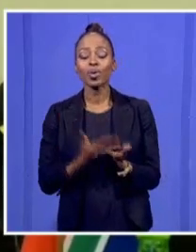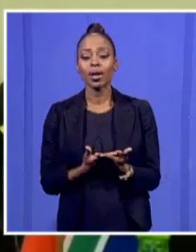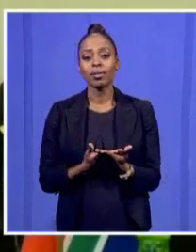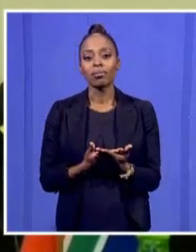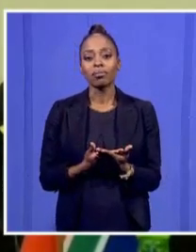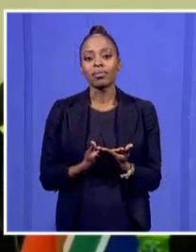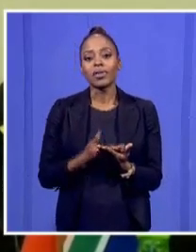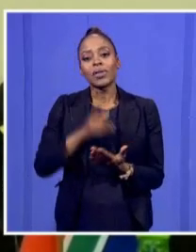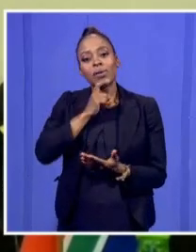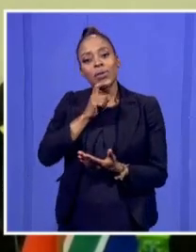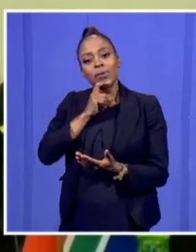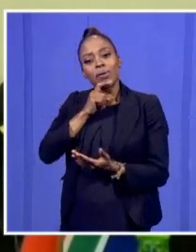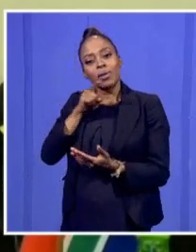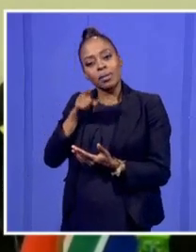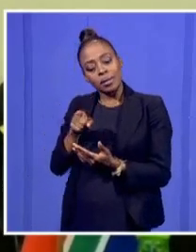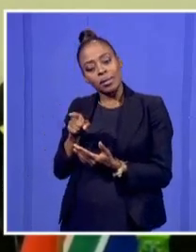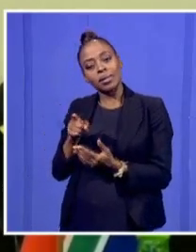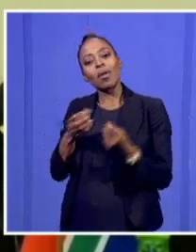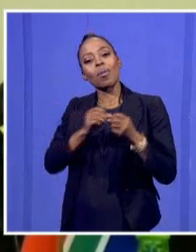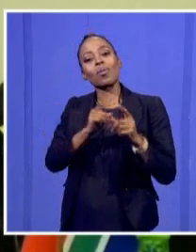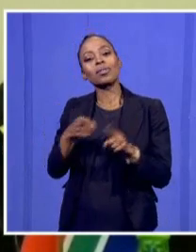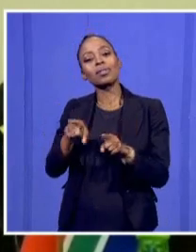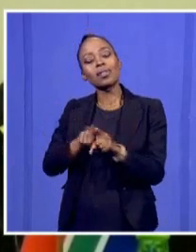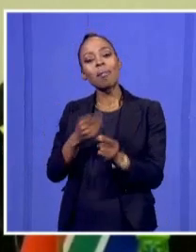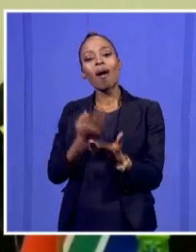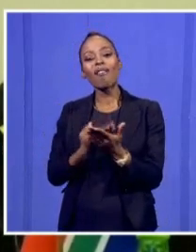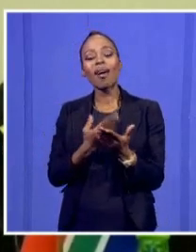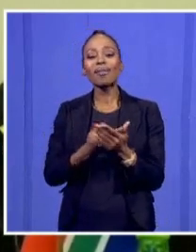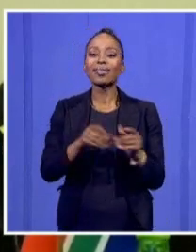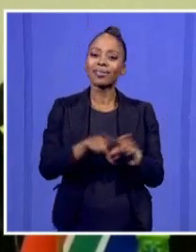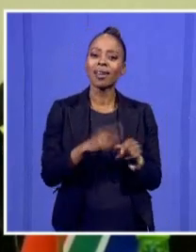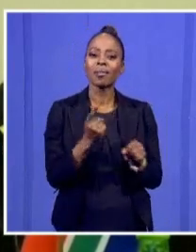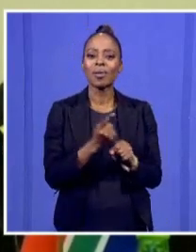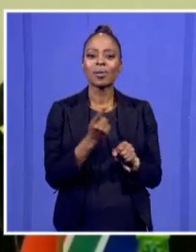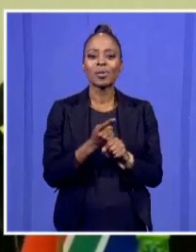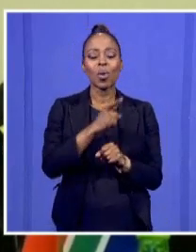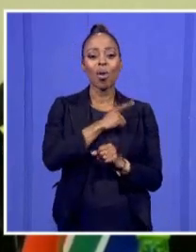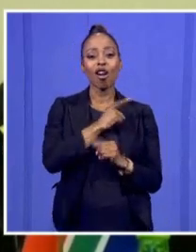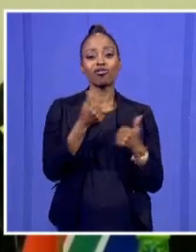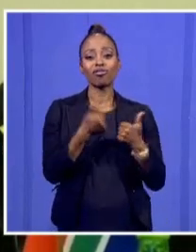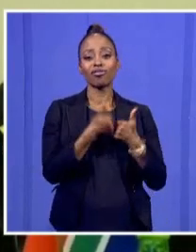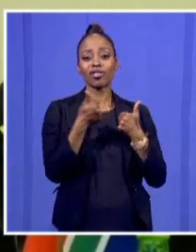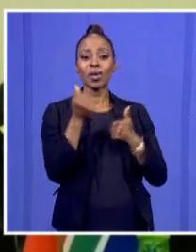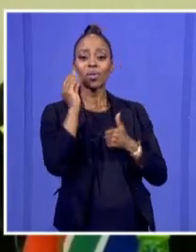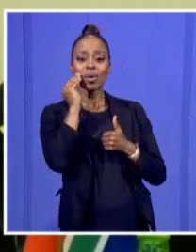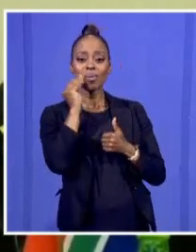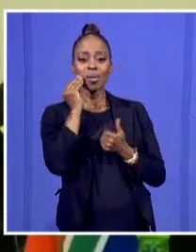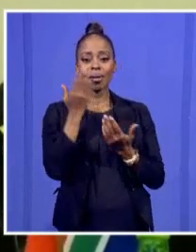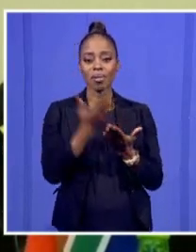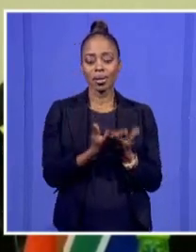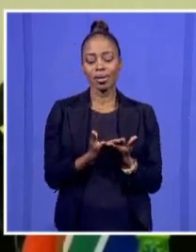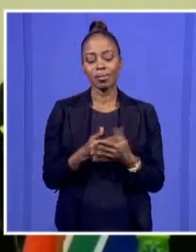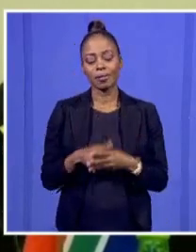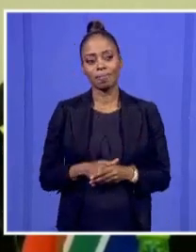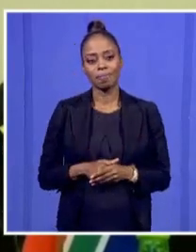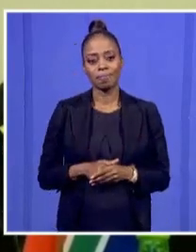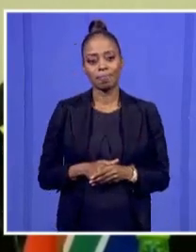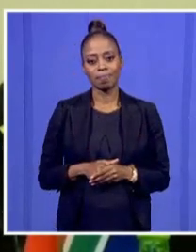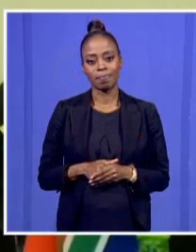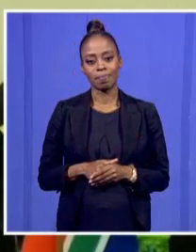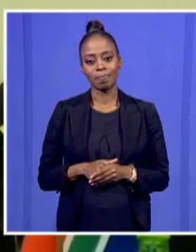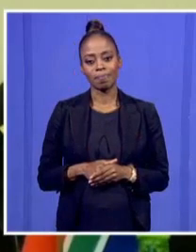take advantage of the different opportunities and also dealing with the challenges that you may face. It is our role